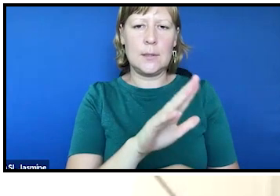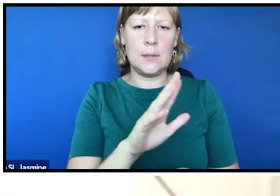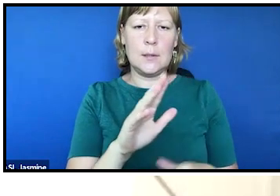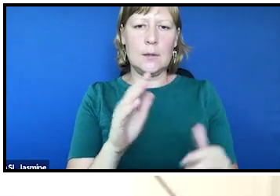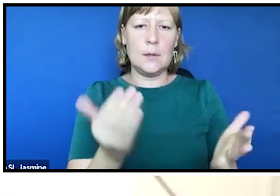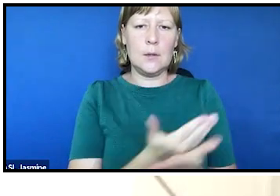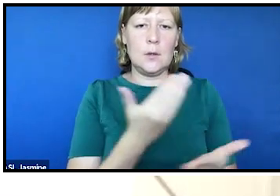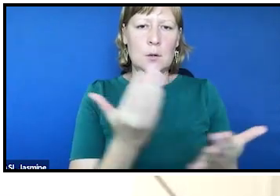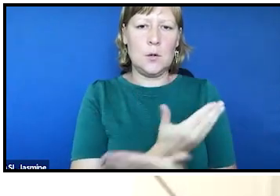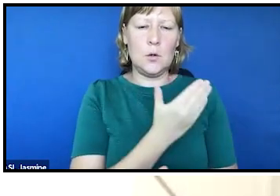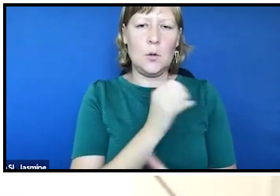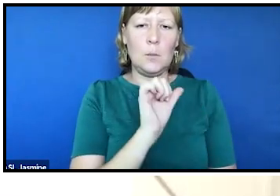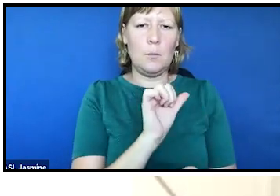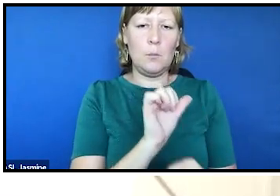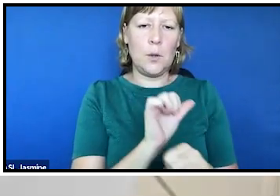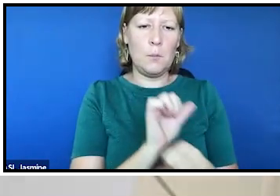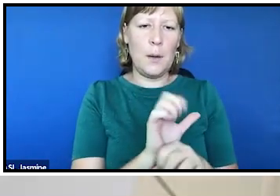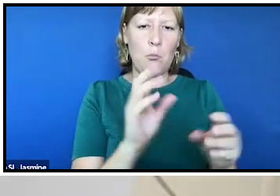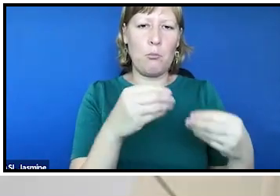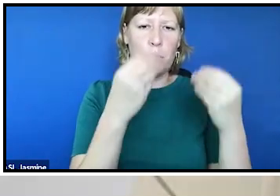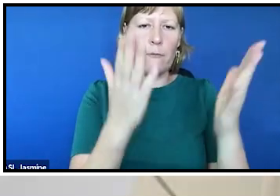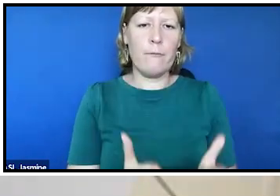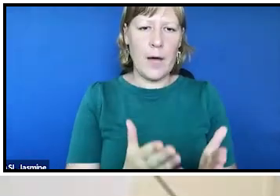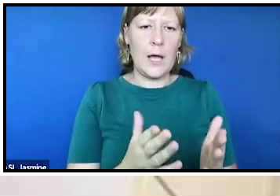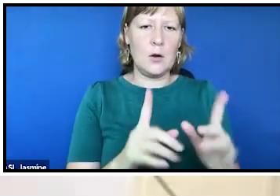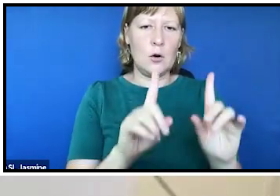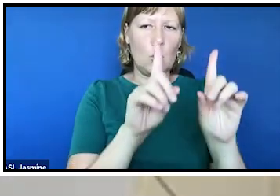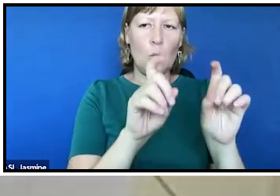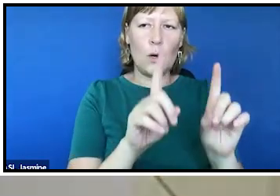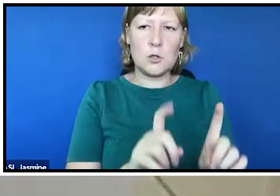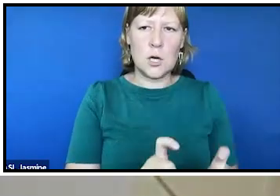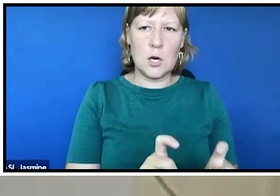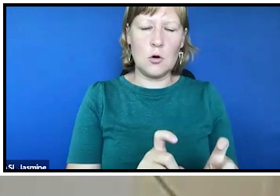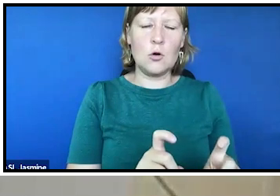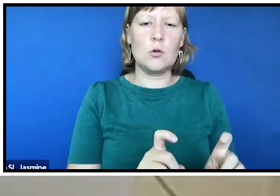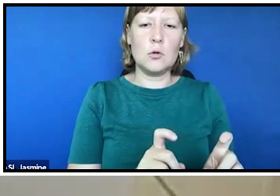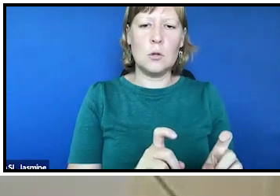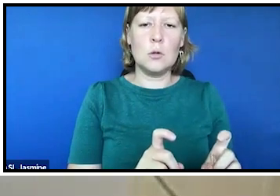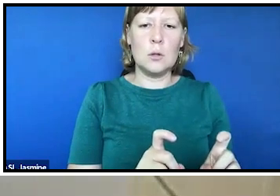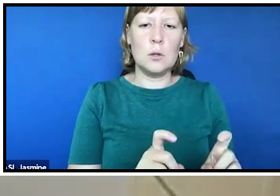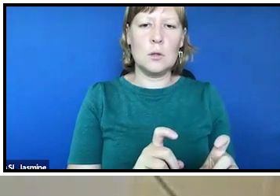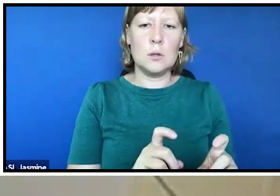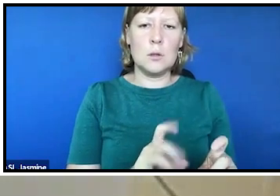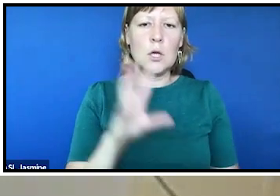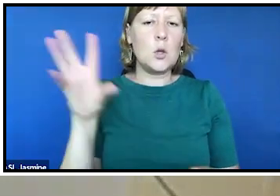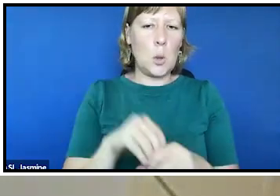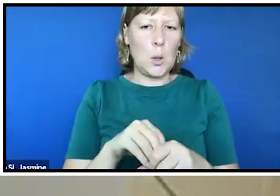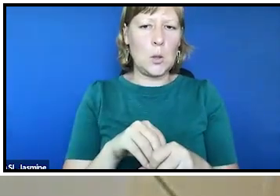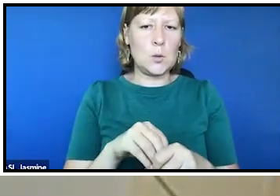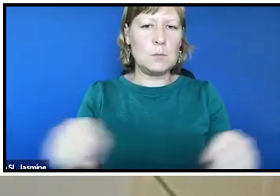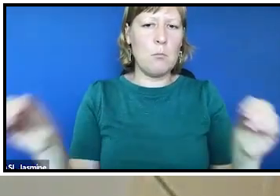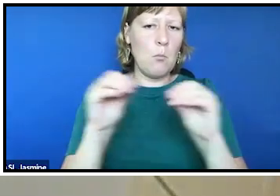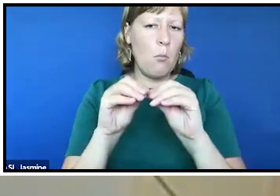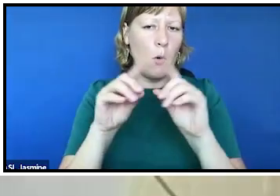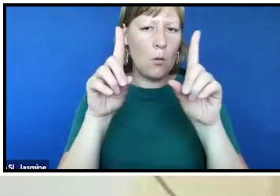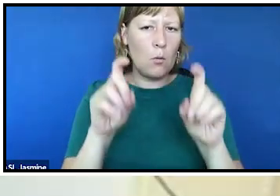support employment provider questionnaire. And this new form includes additional questions to collect